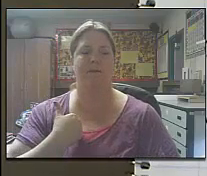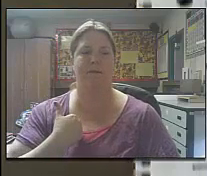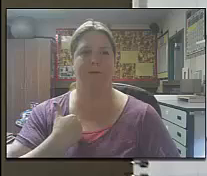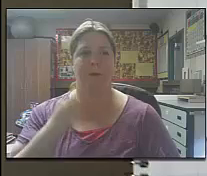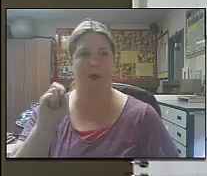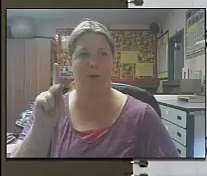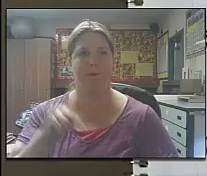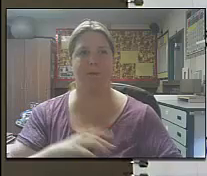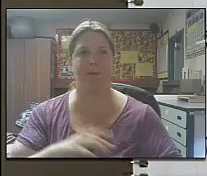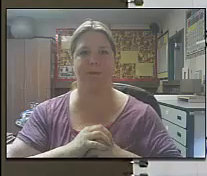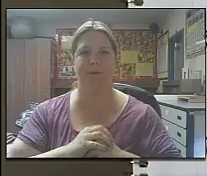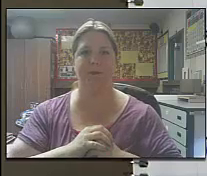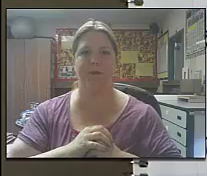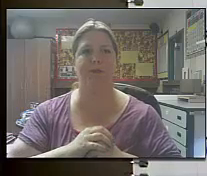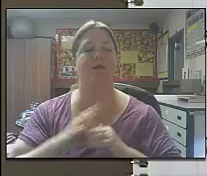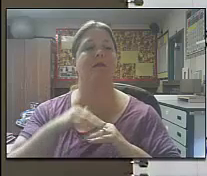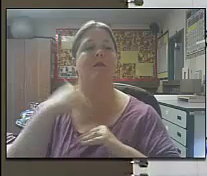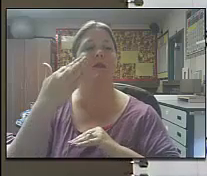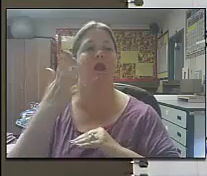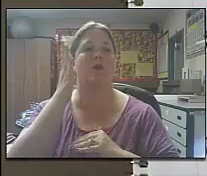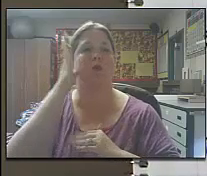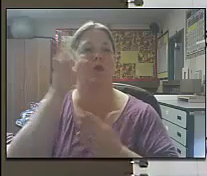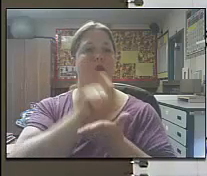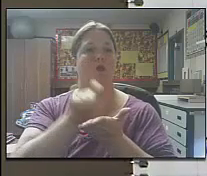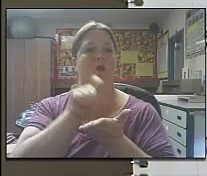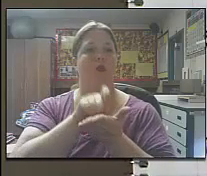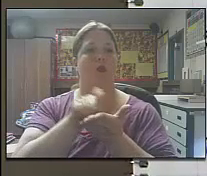Okay, next we're going to write down a number.